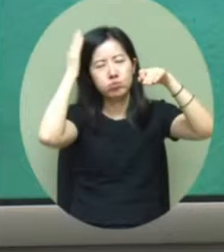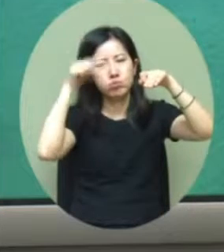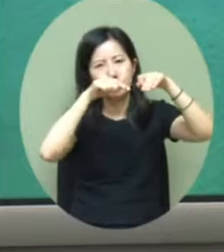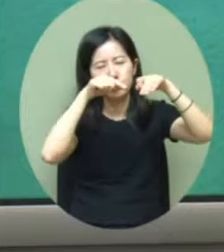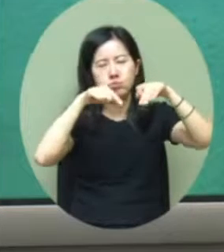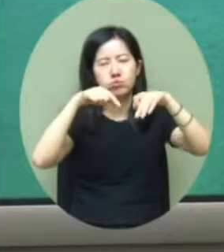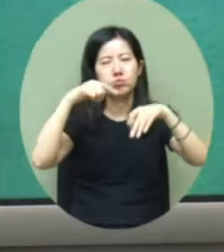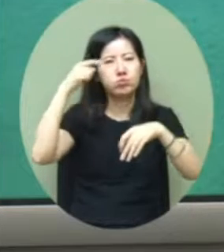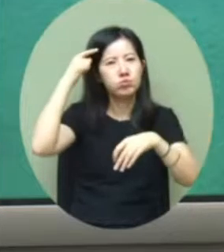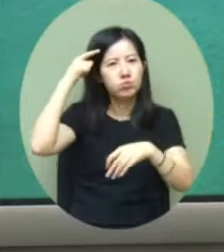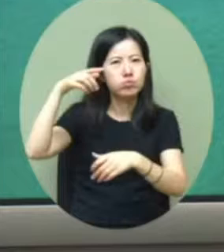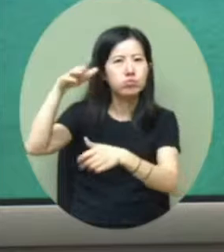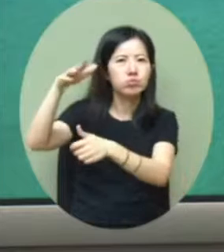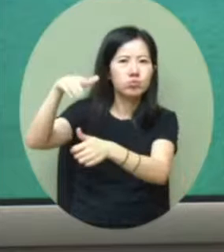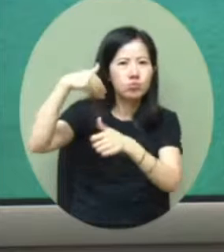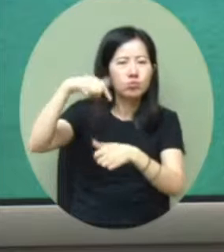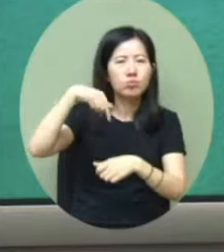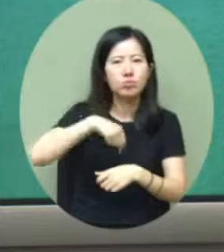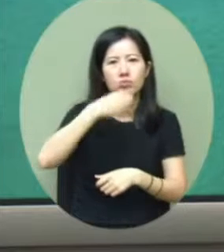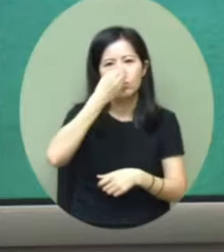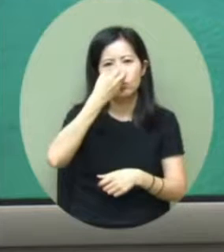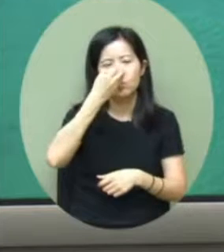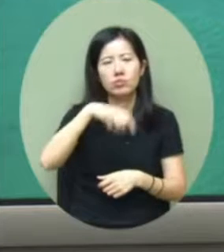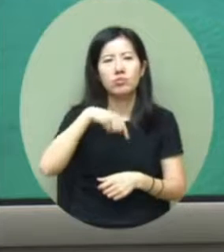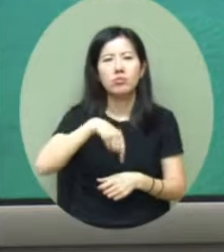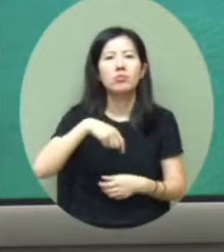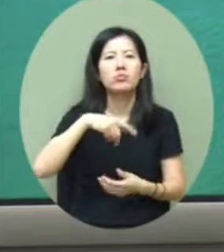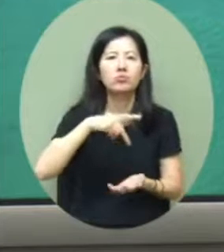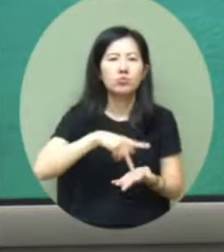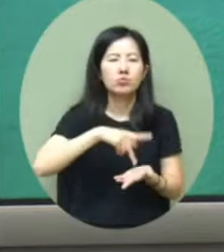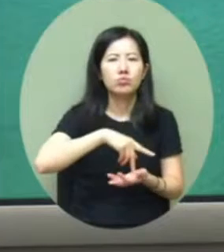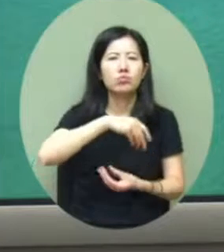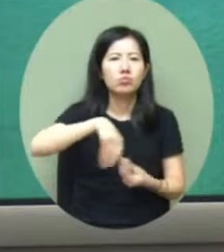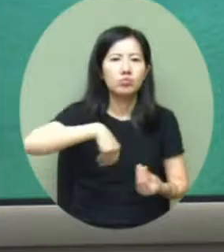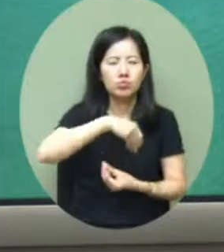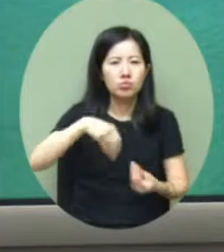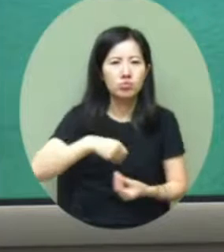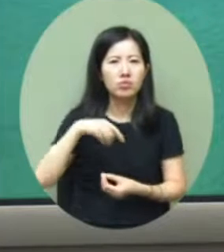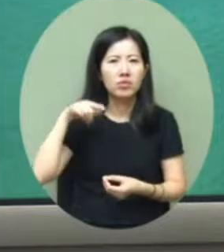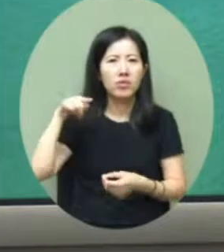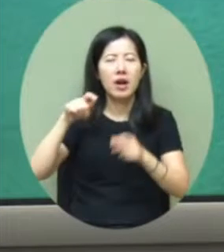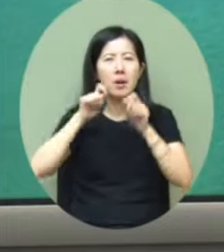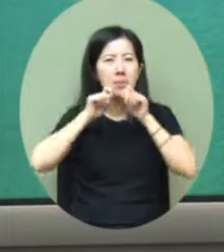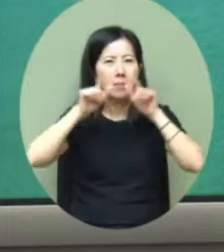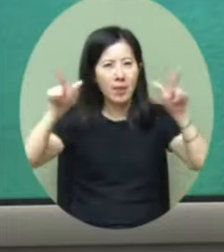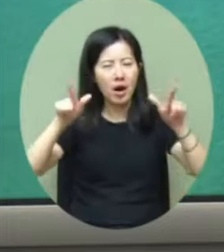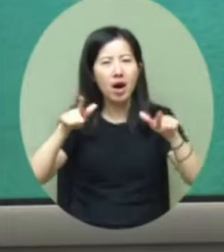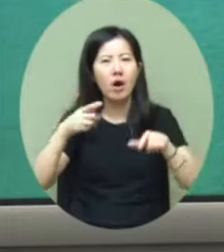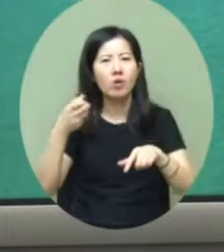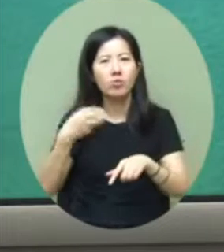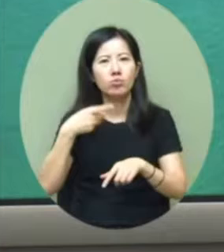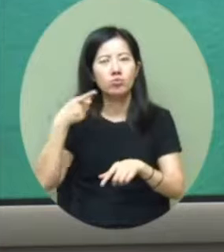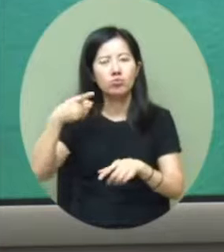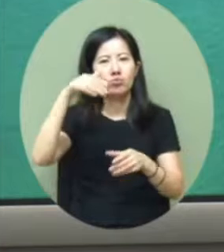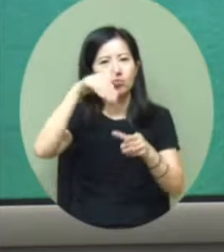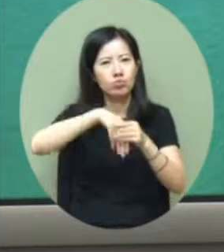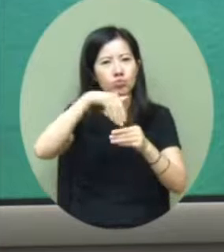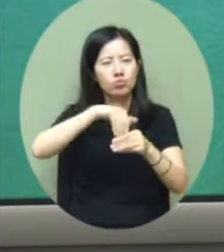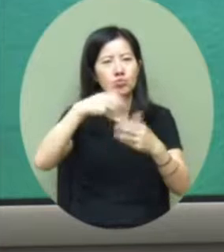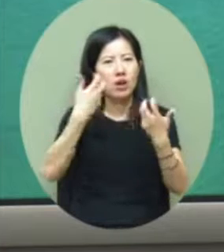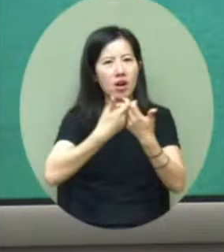We have had advertising campaigns amongst the leading industry,